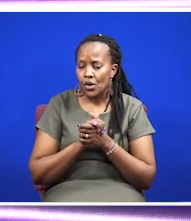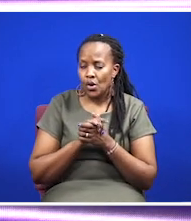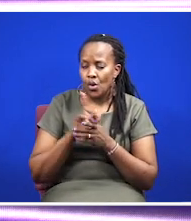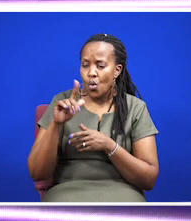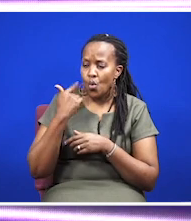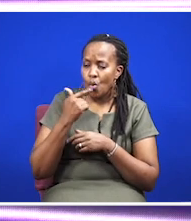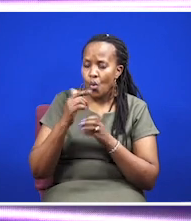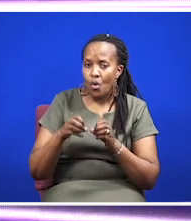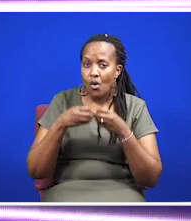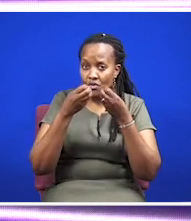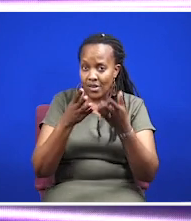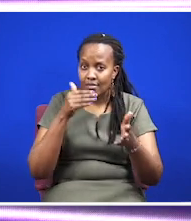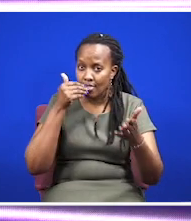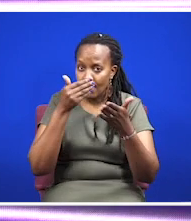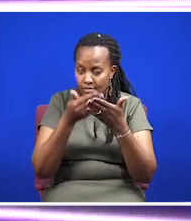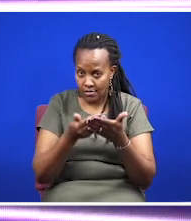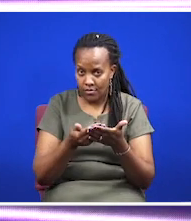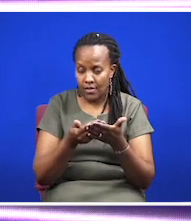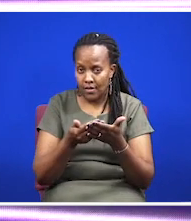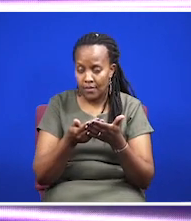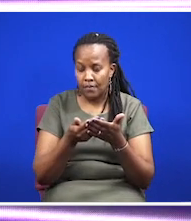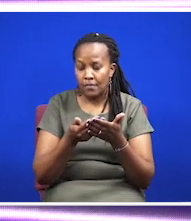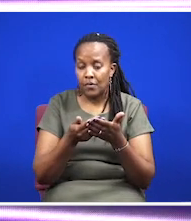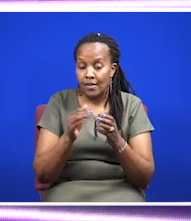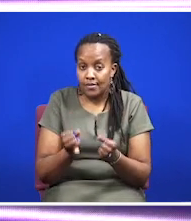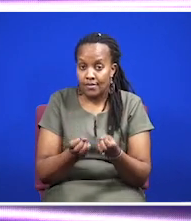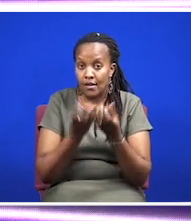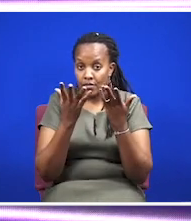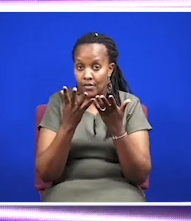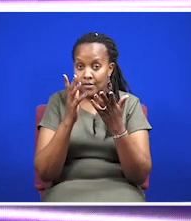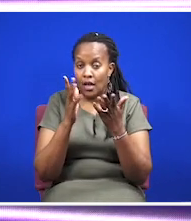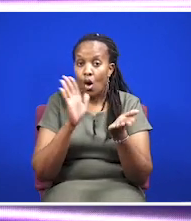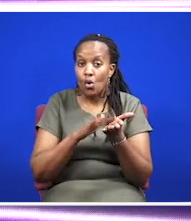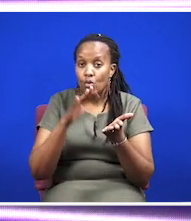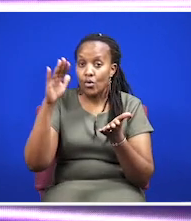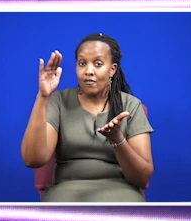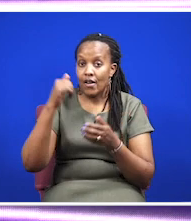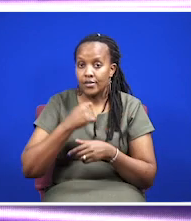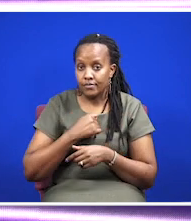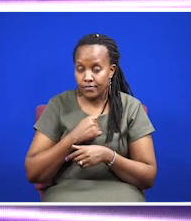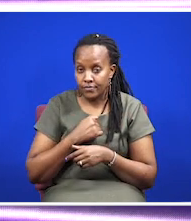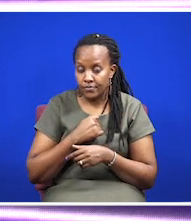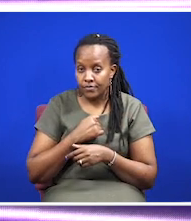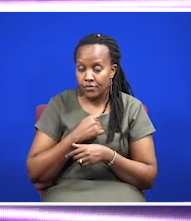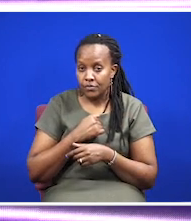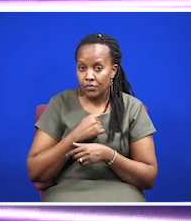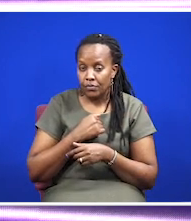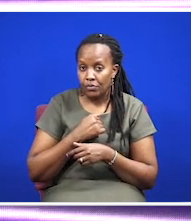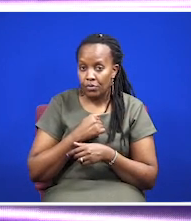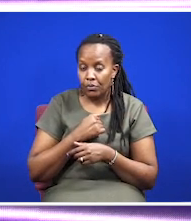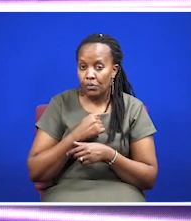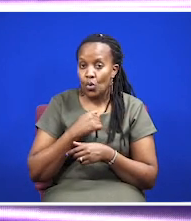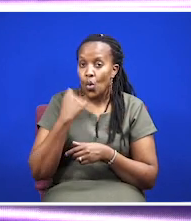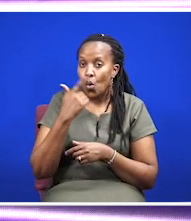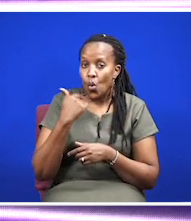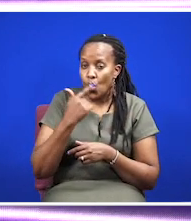offers thanksgiving as his sacrifice glorifies me. To one